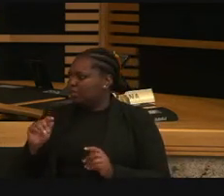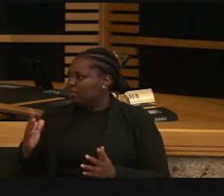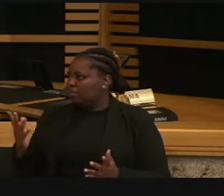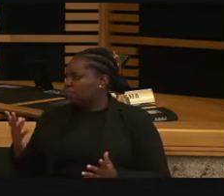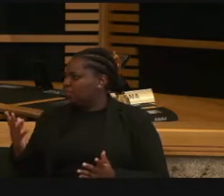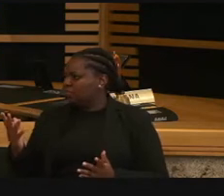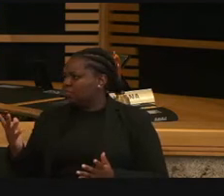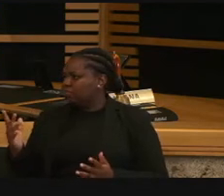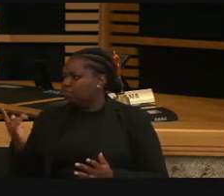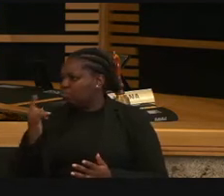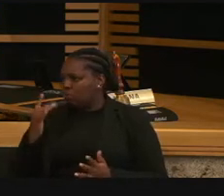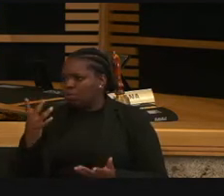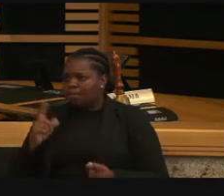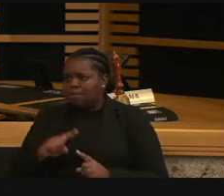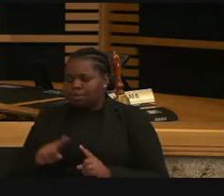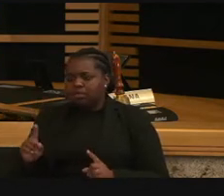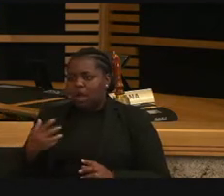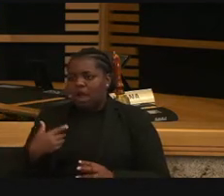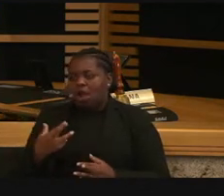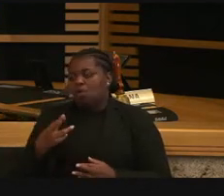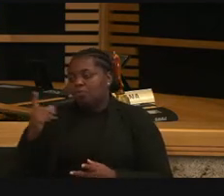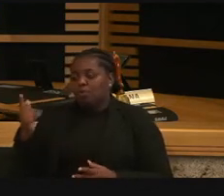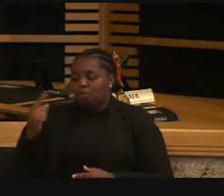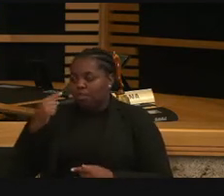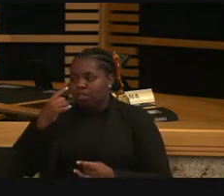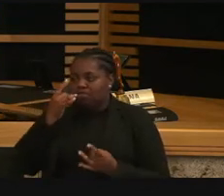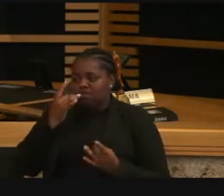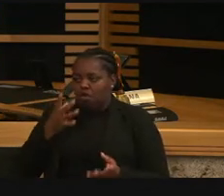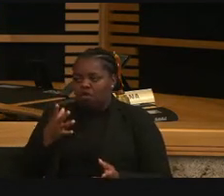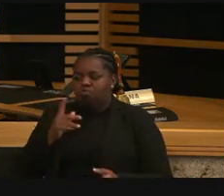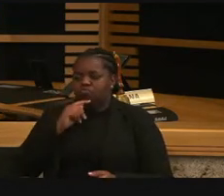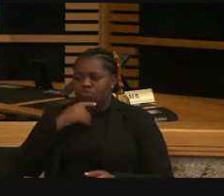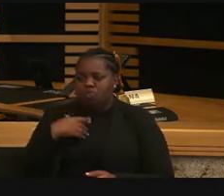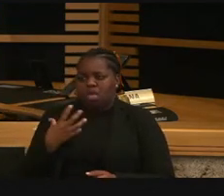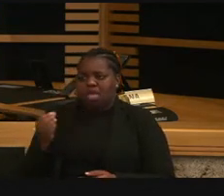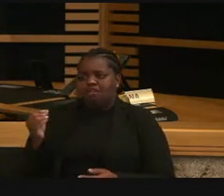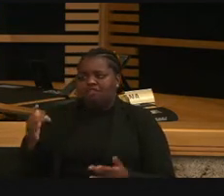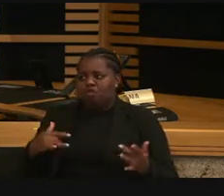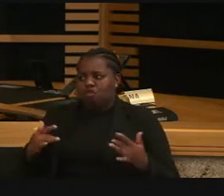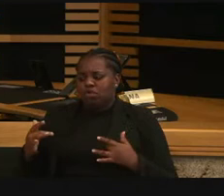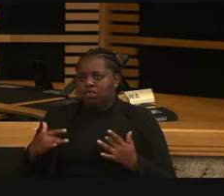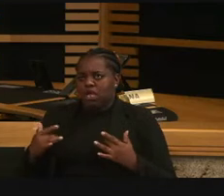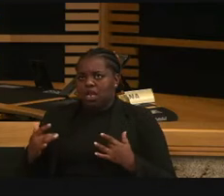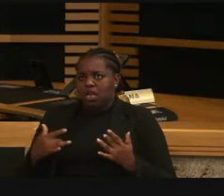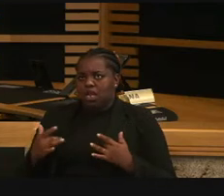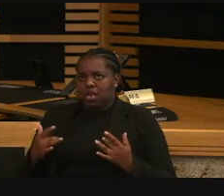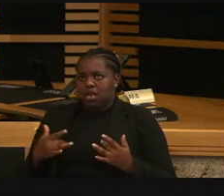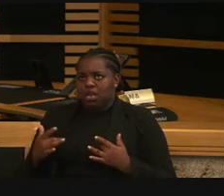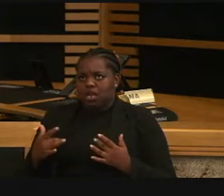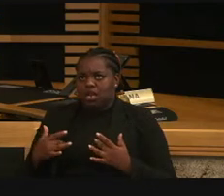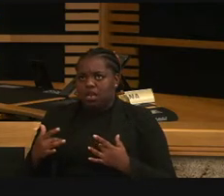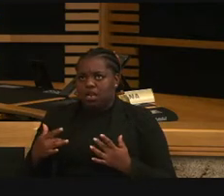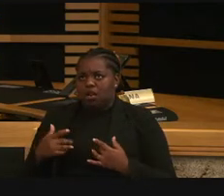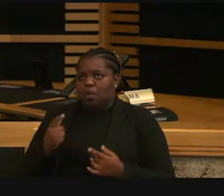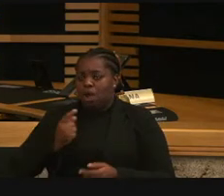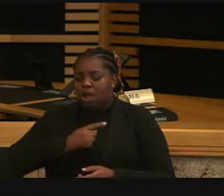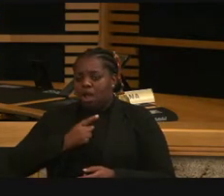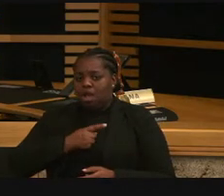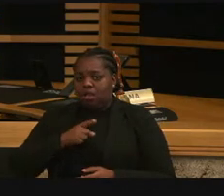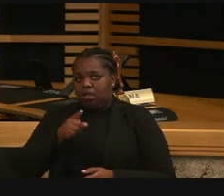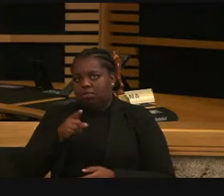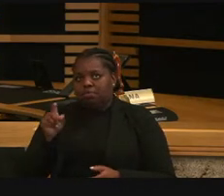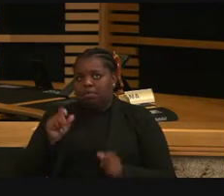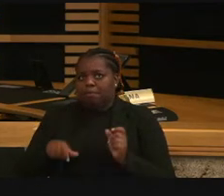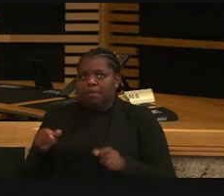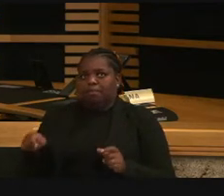We were very much concerned in the Obokwana abantu